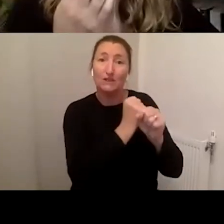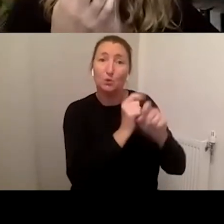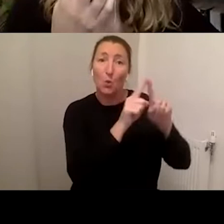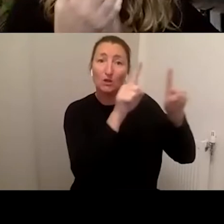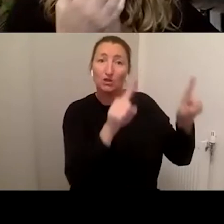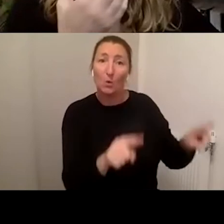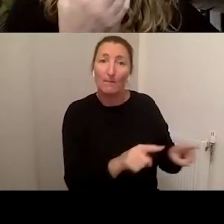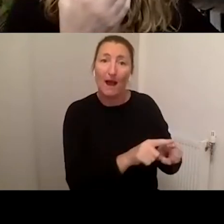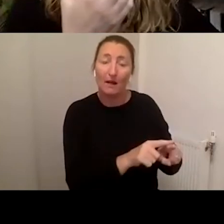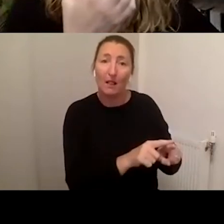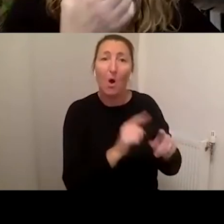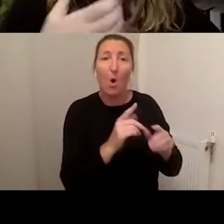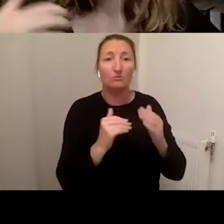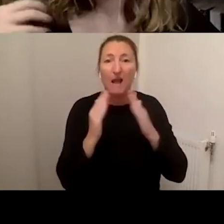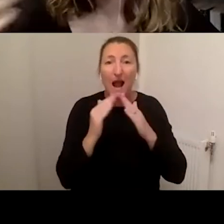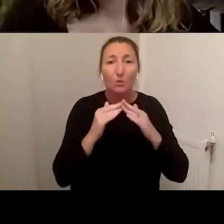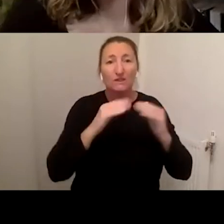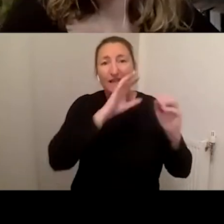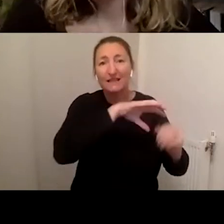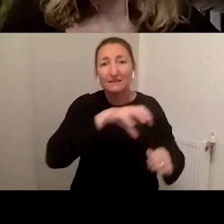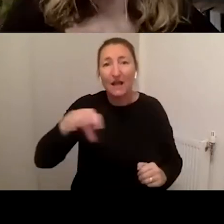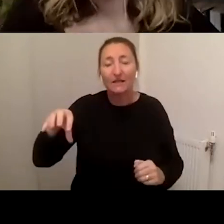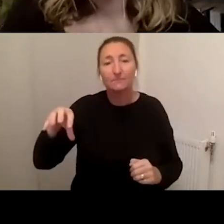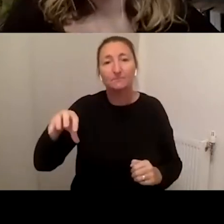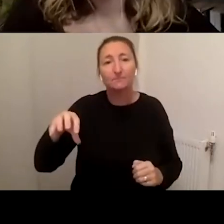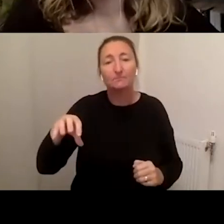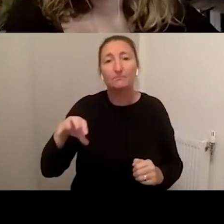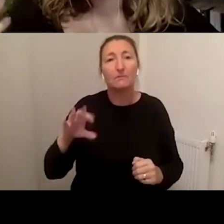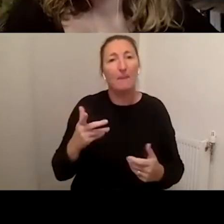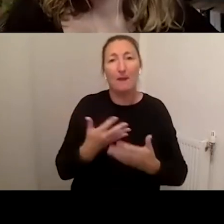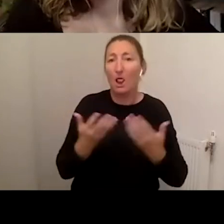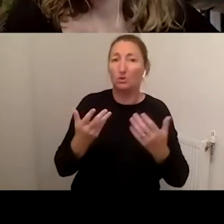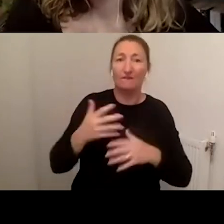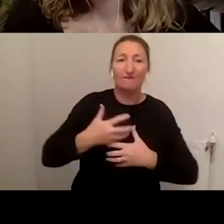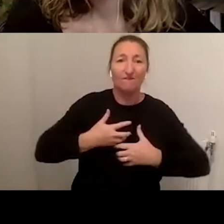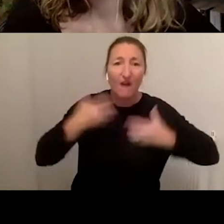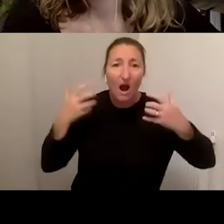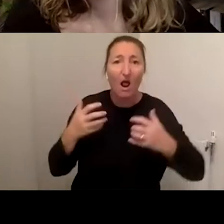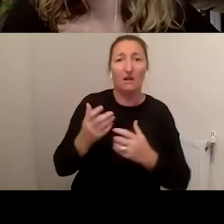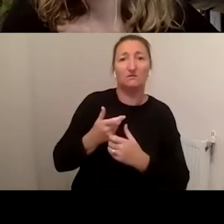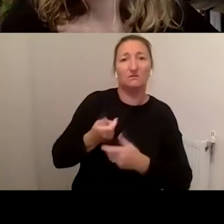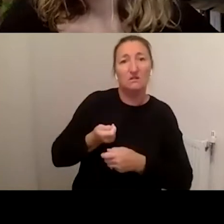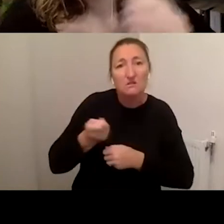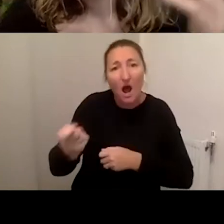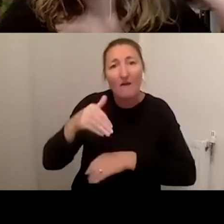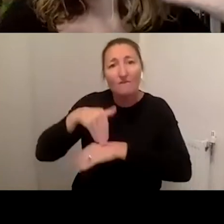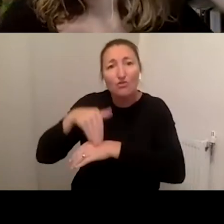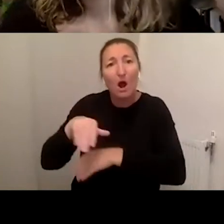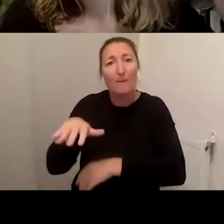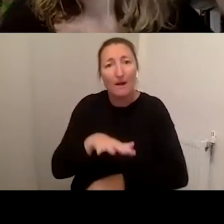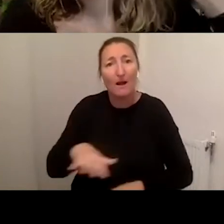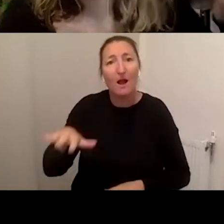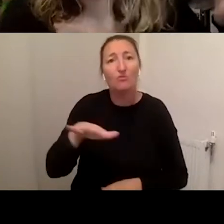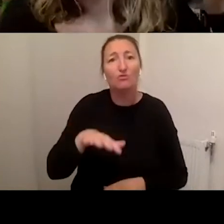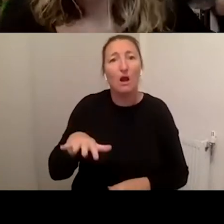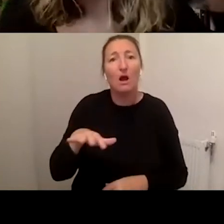found was that there'd been a lot of knife crime in one of the areas they worked in, a lot of people dying because of knife crime. And one of their solar